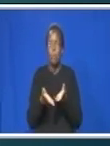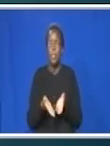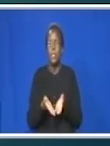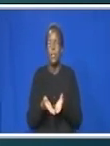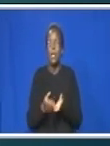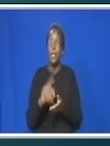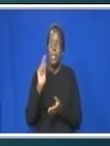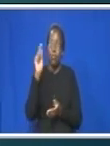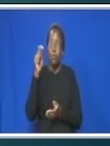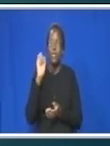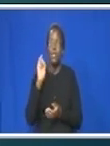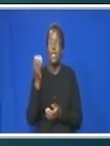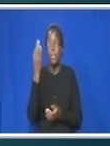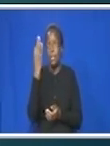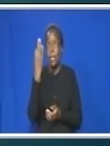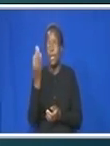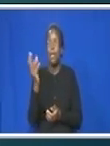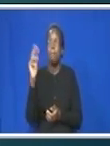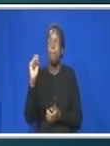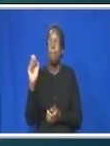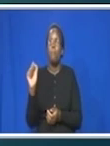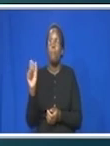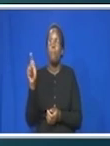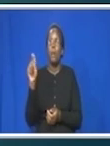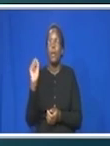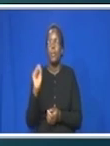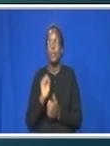The question is allocated 3 marks.